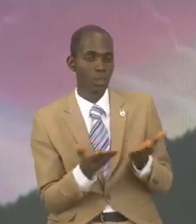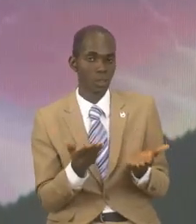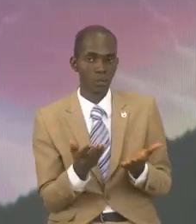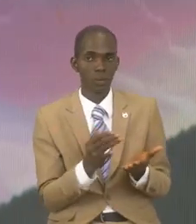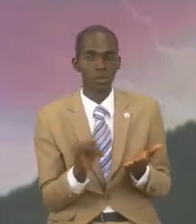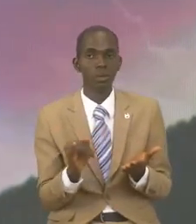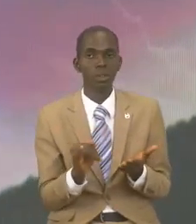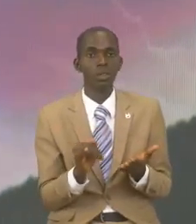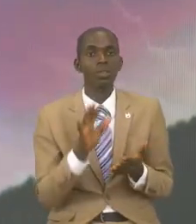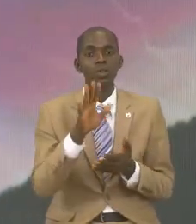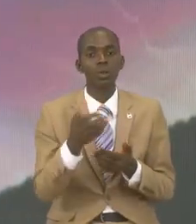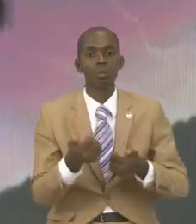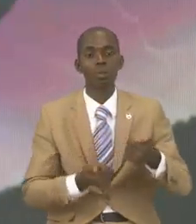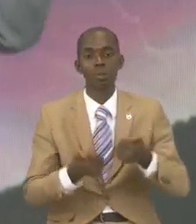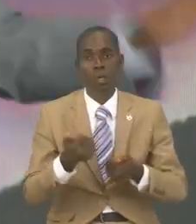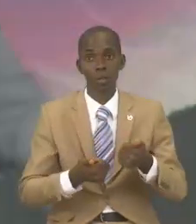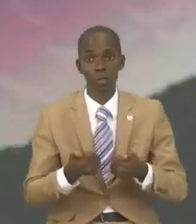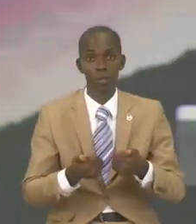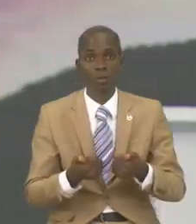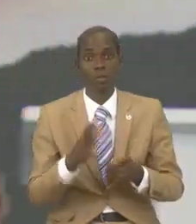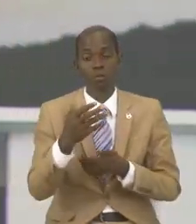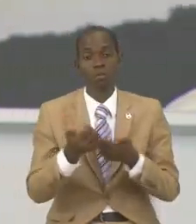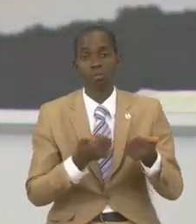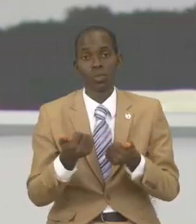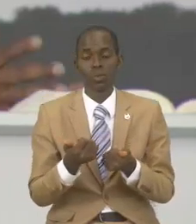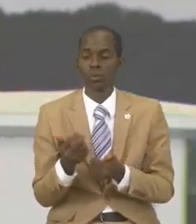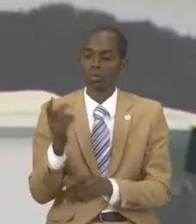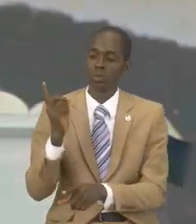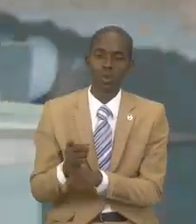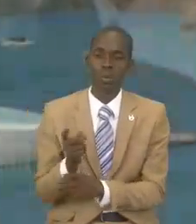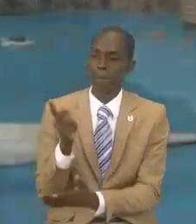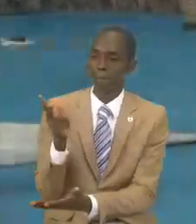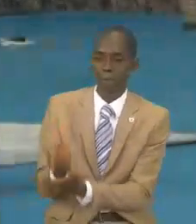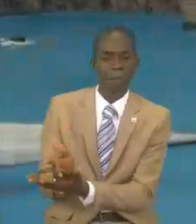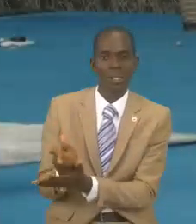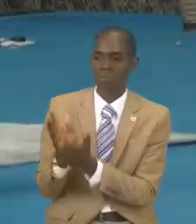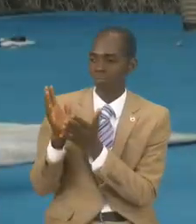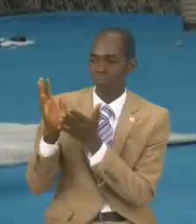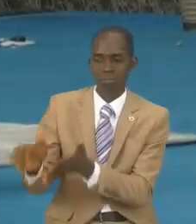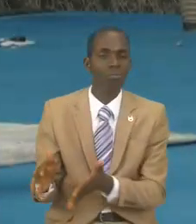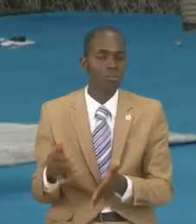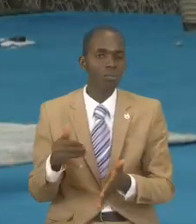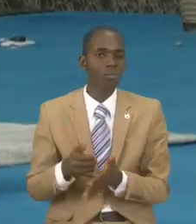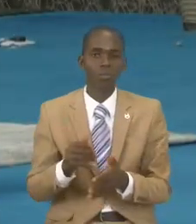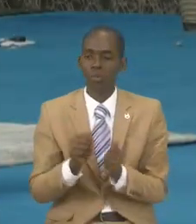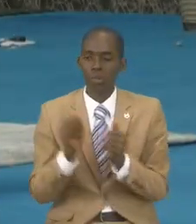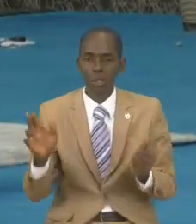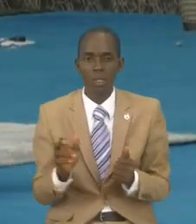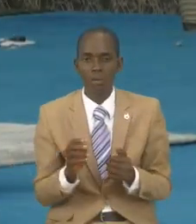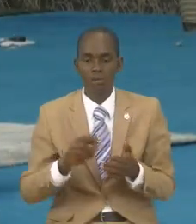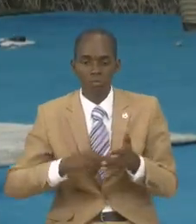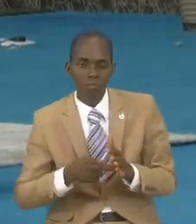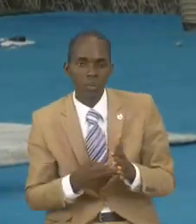servicing the car and you just abandon it? Don't service it. Just leave it like that. This one will